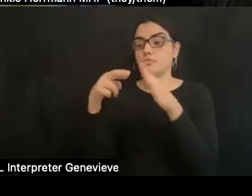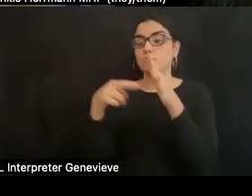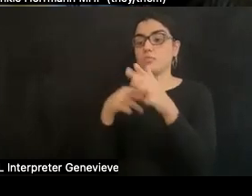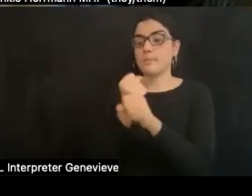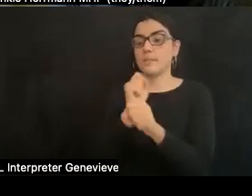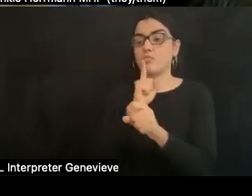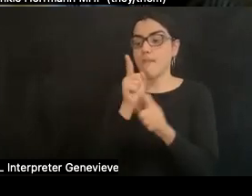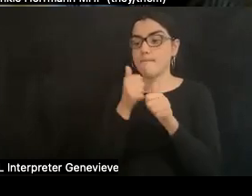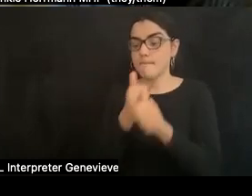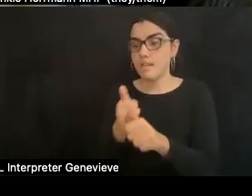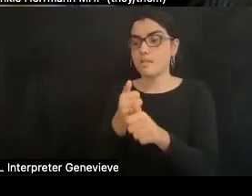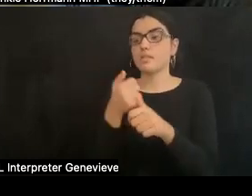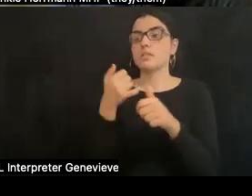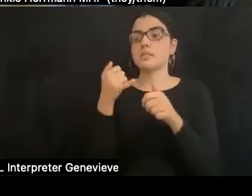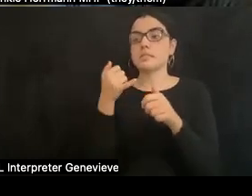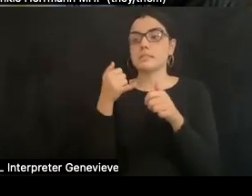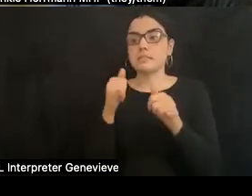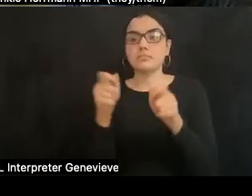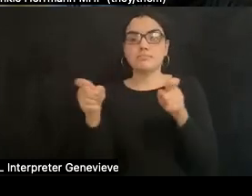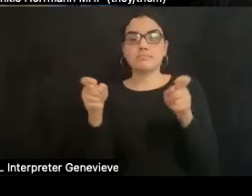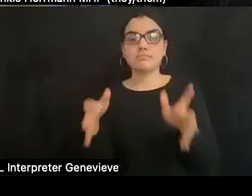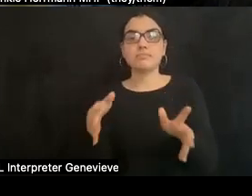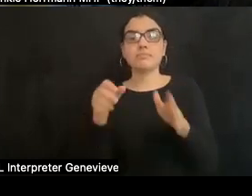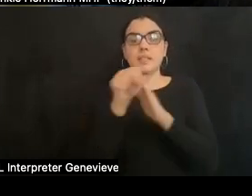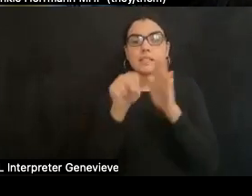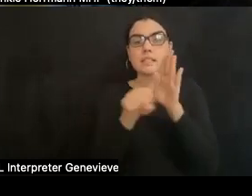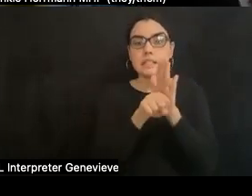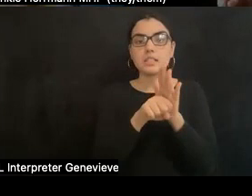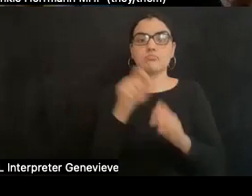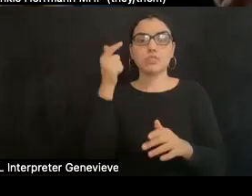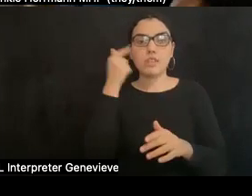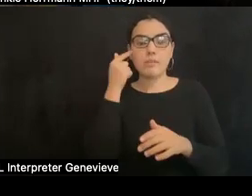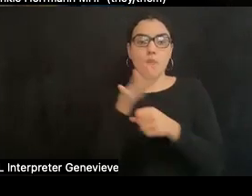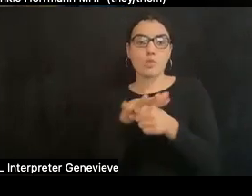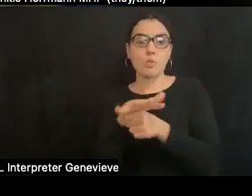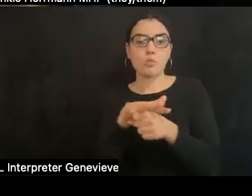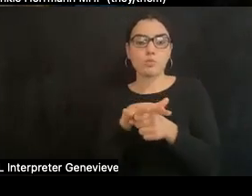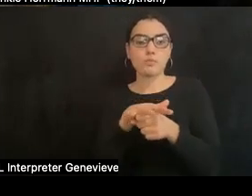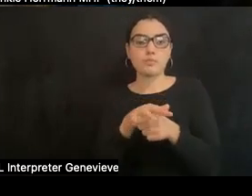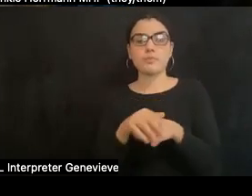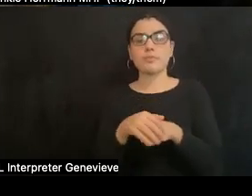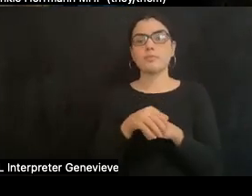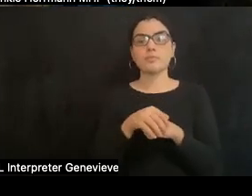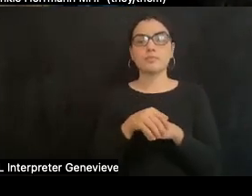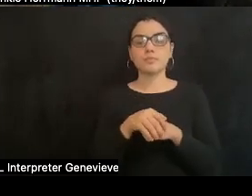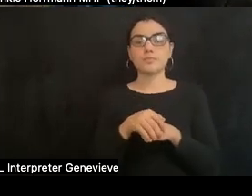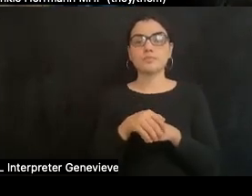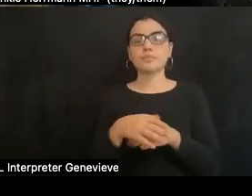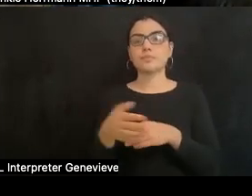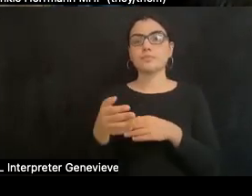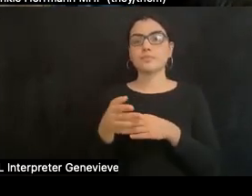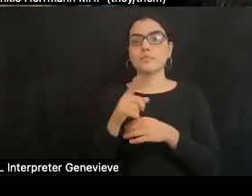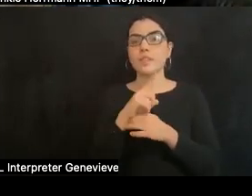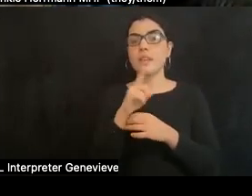still administered by the state government and local counties, just like what's called mainstream managed care. However, there are